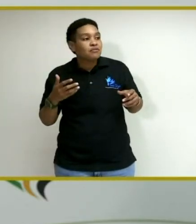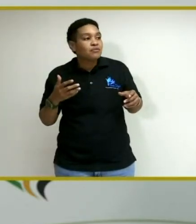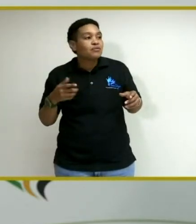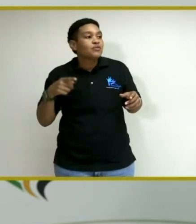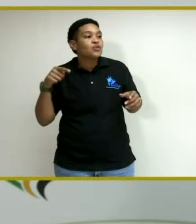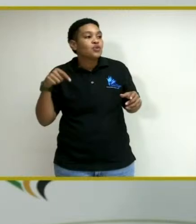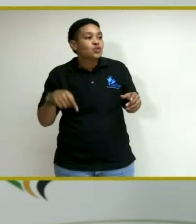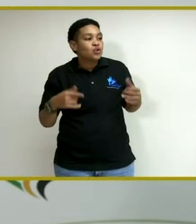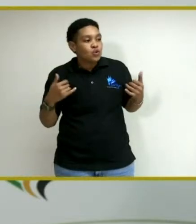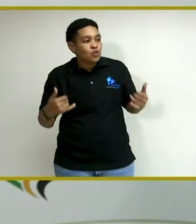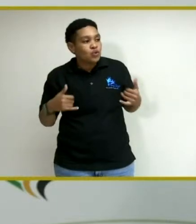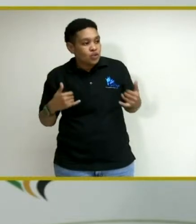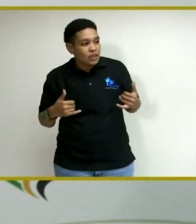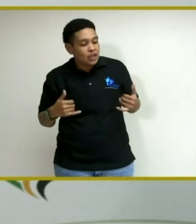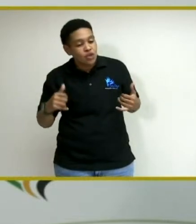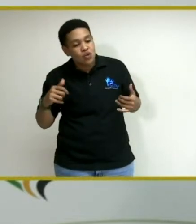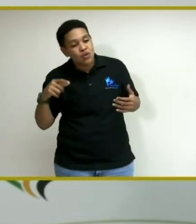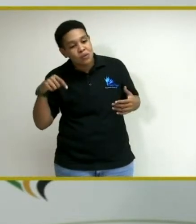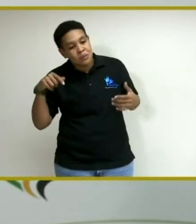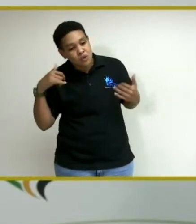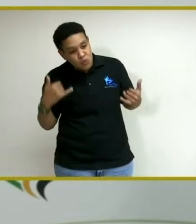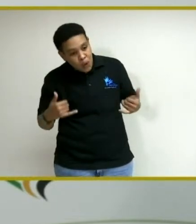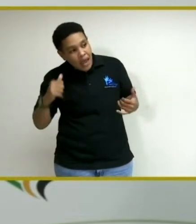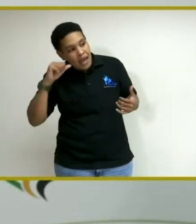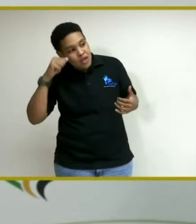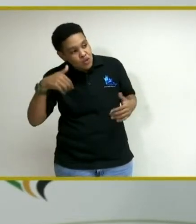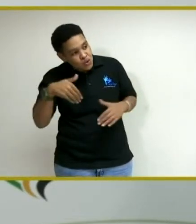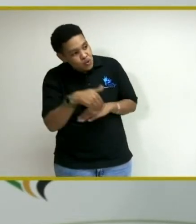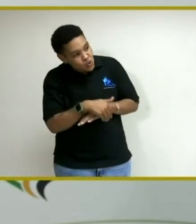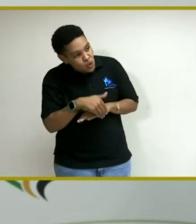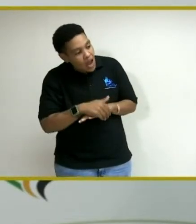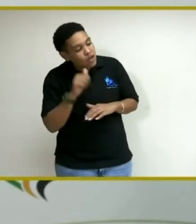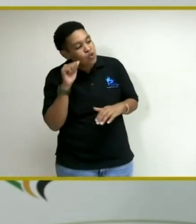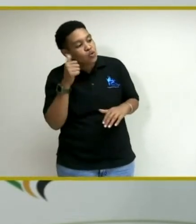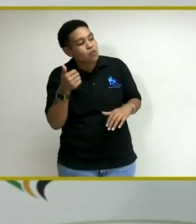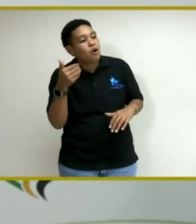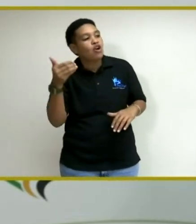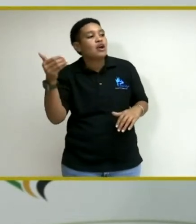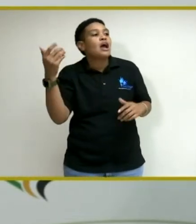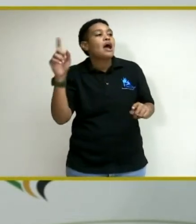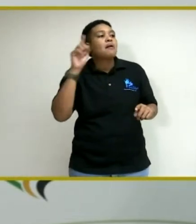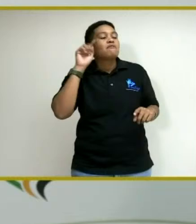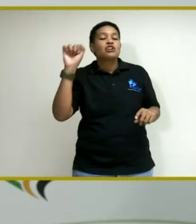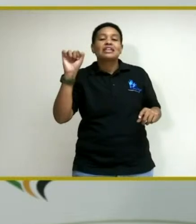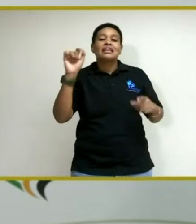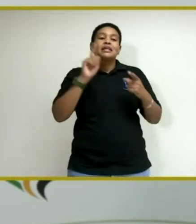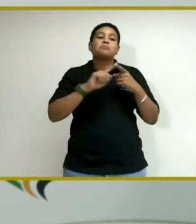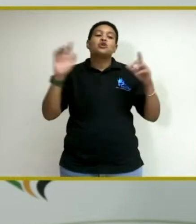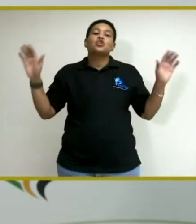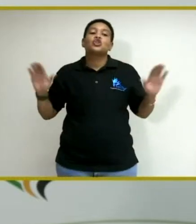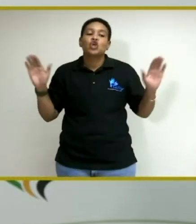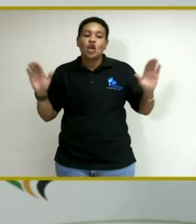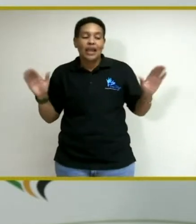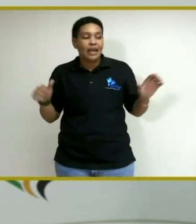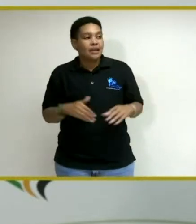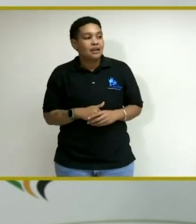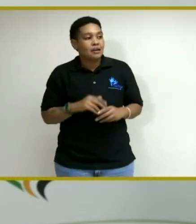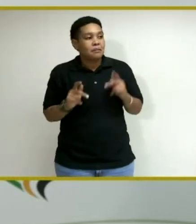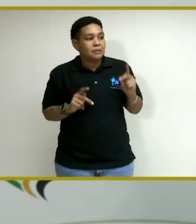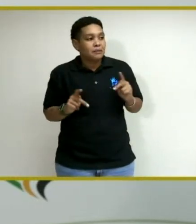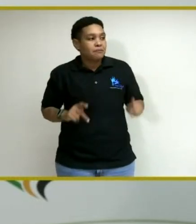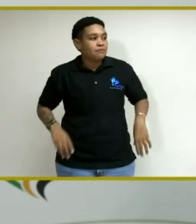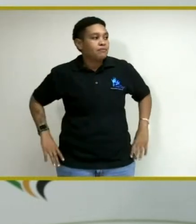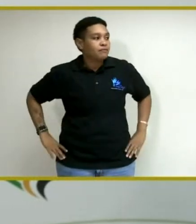tomorrow, and well, today and tomorrow, tonight into tomorrow for Saturday and Sunday persons.